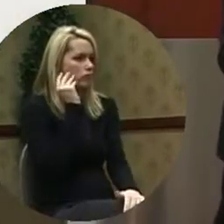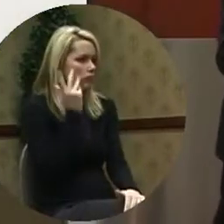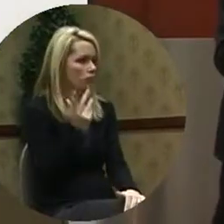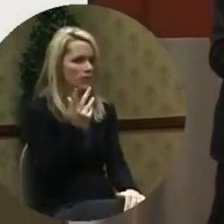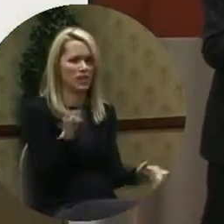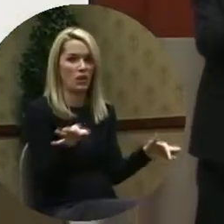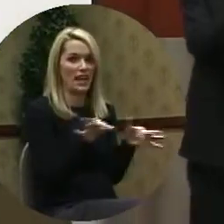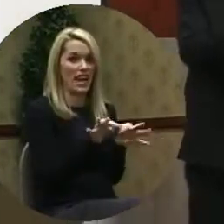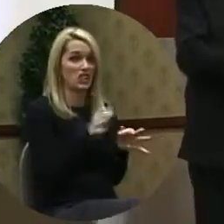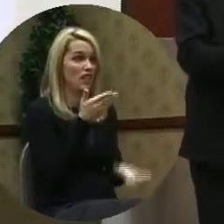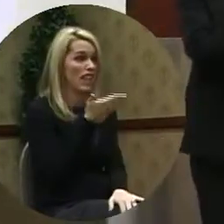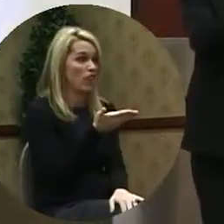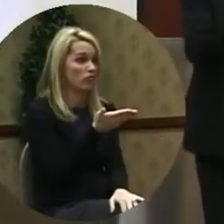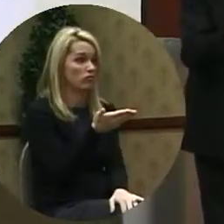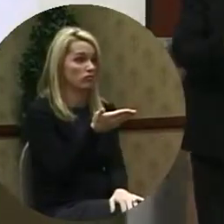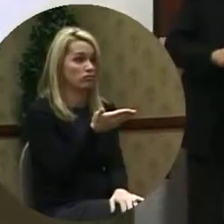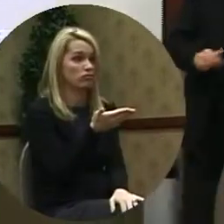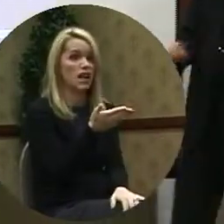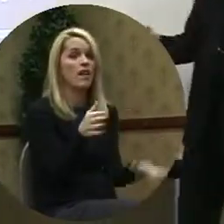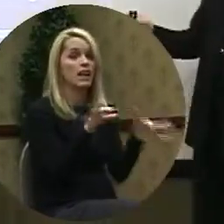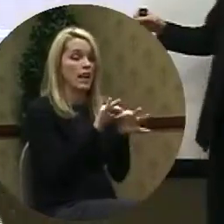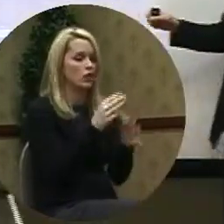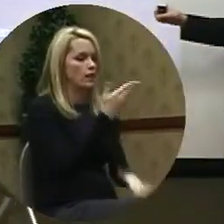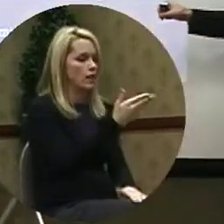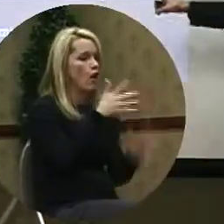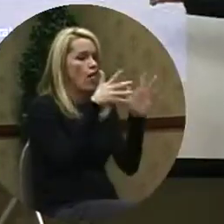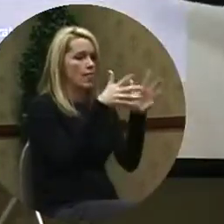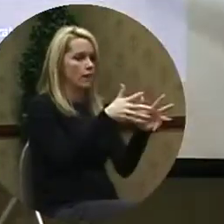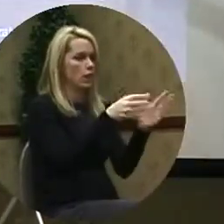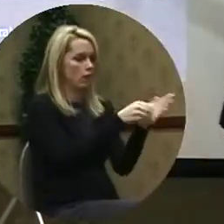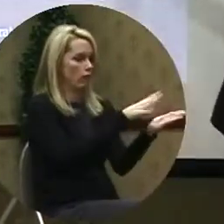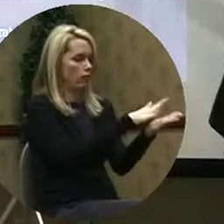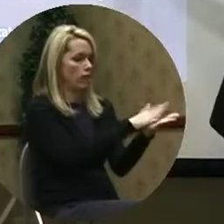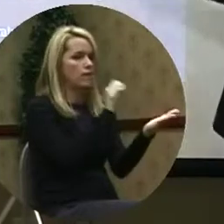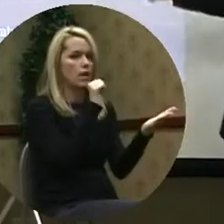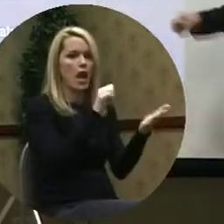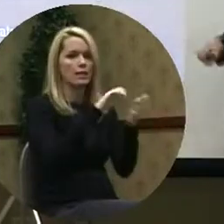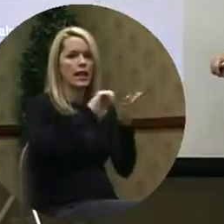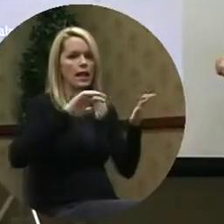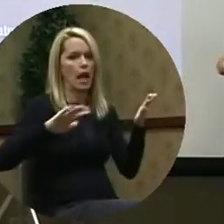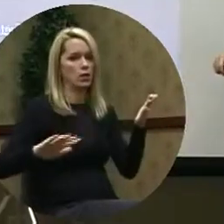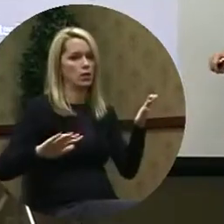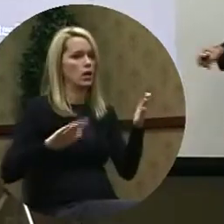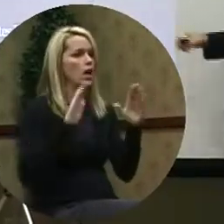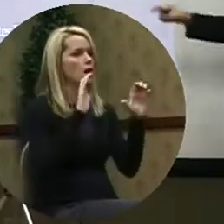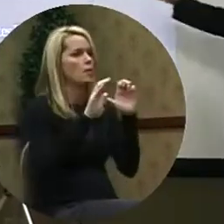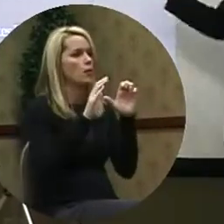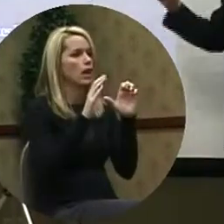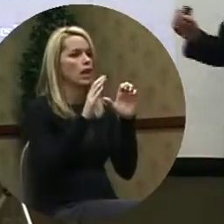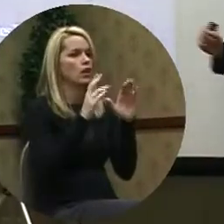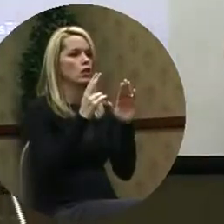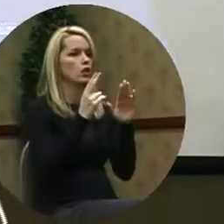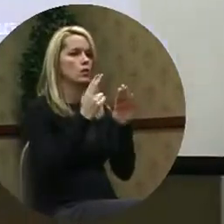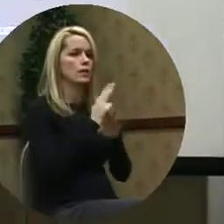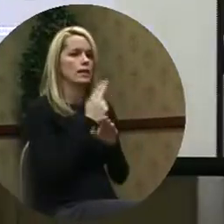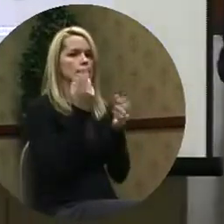make the direct connection, leave it in. If not, take it out. I communicate my needs through sign language, gestures, and